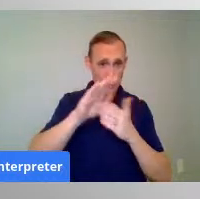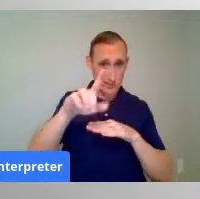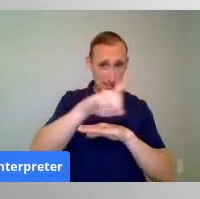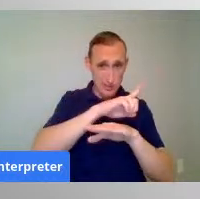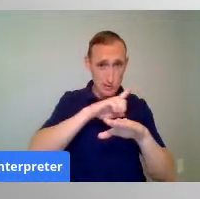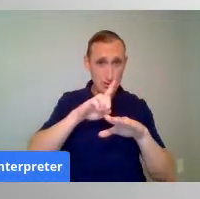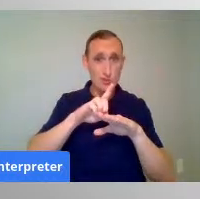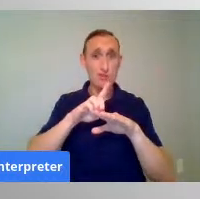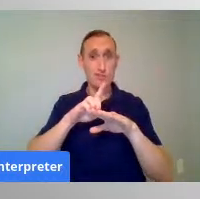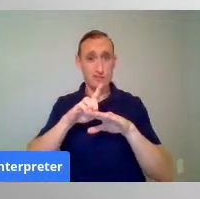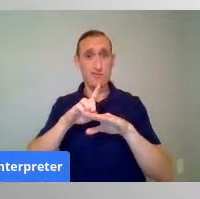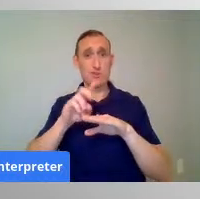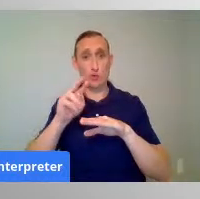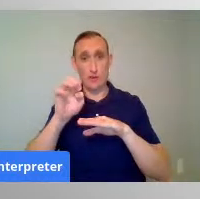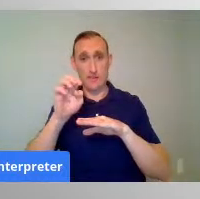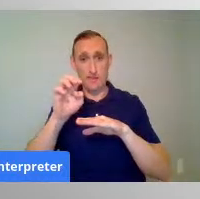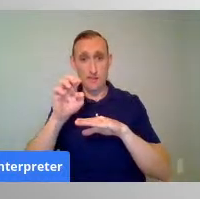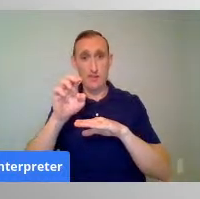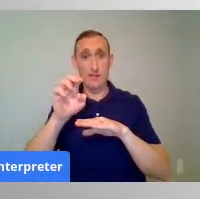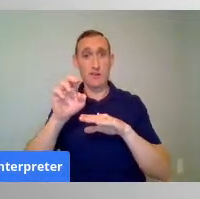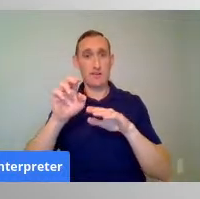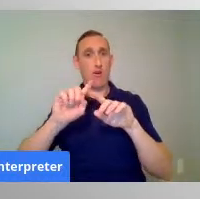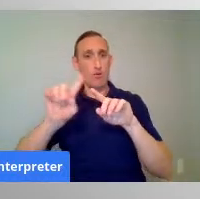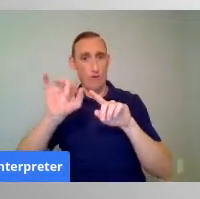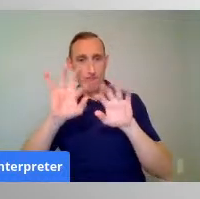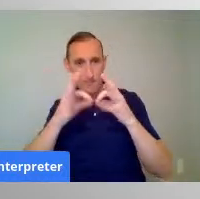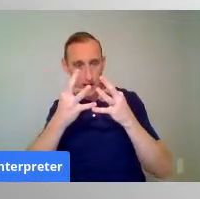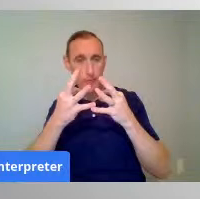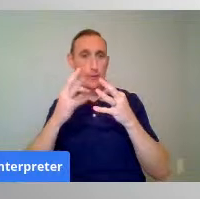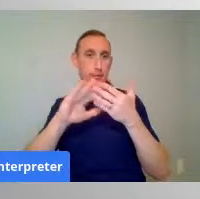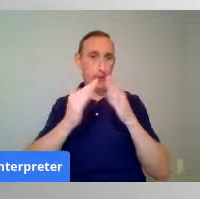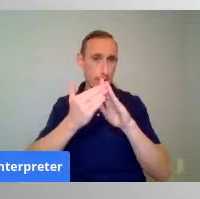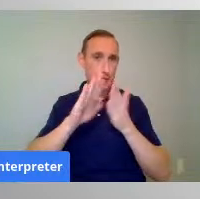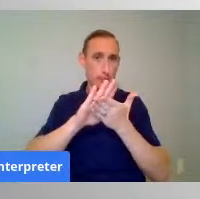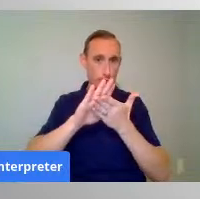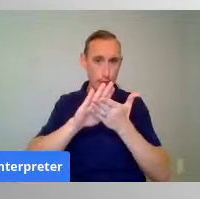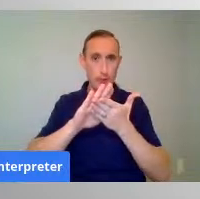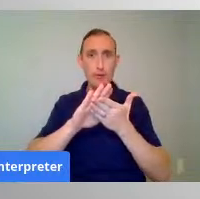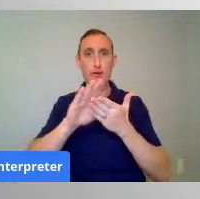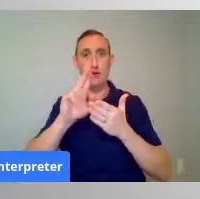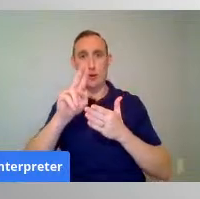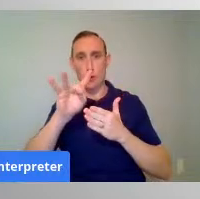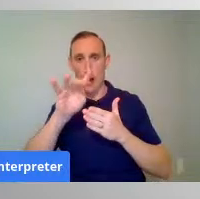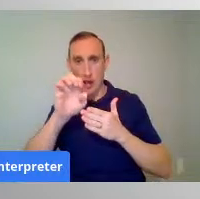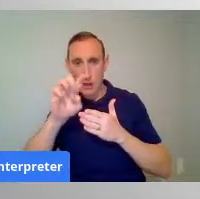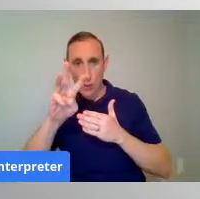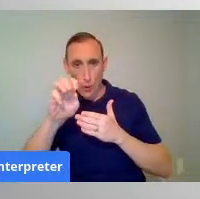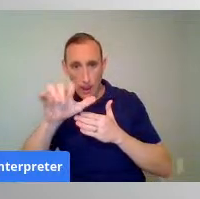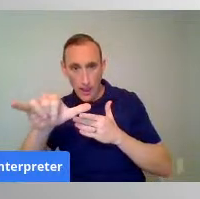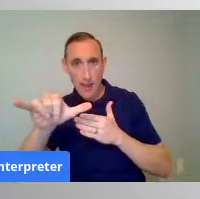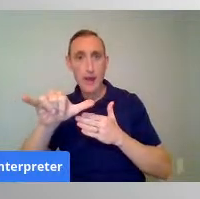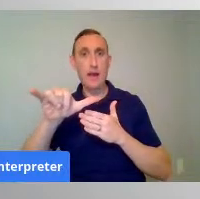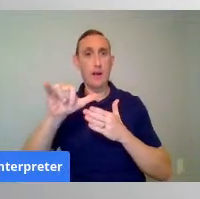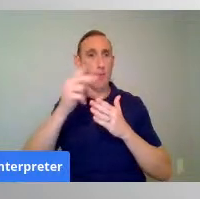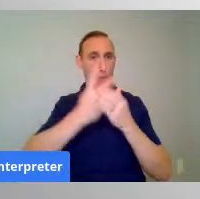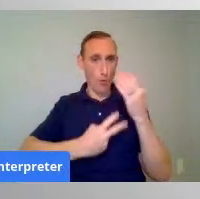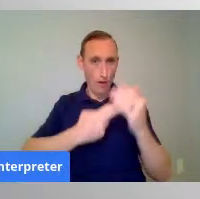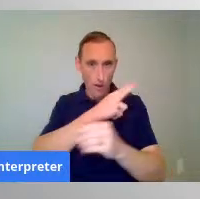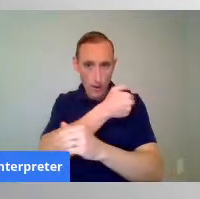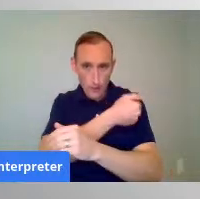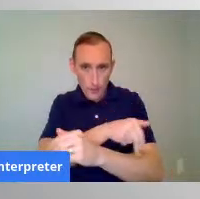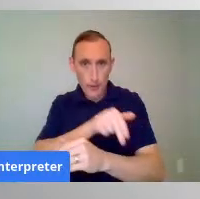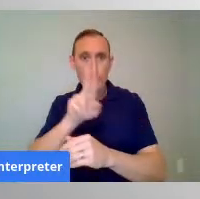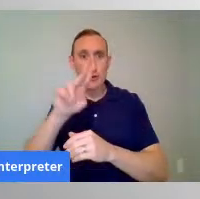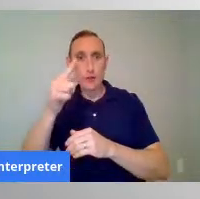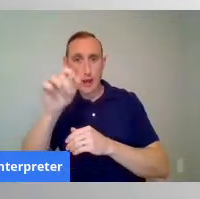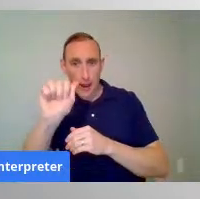addition to Family Connection Communities and Schools, Envision Athens, United Way, both hospitals, Piedmont St. Mary's, University of